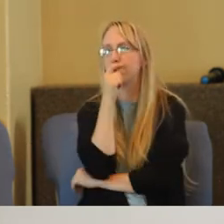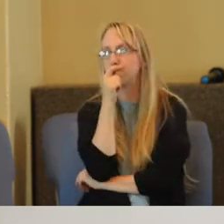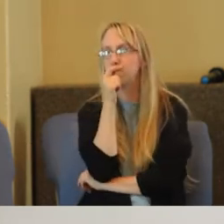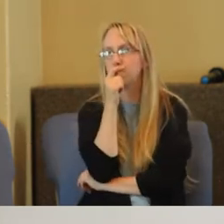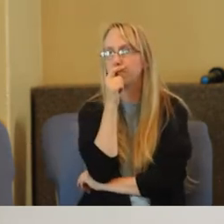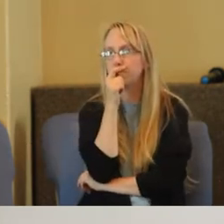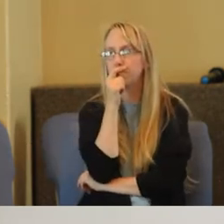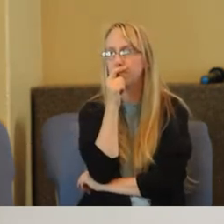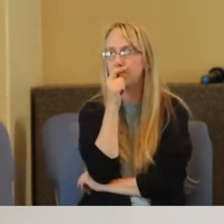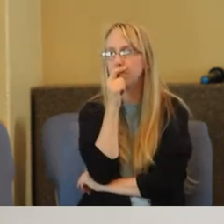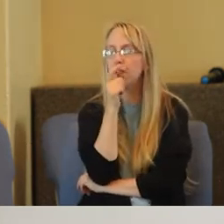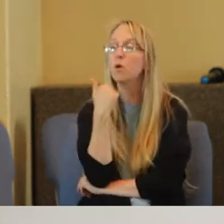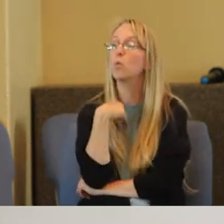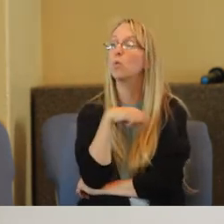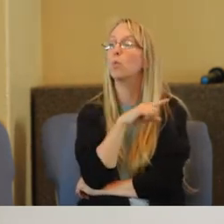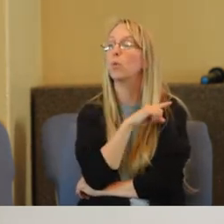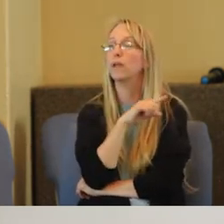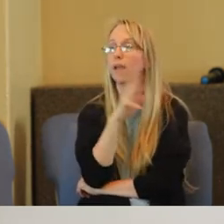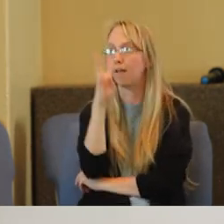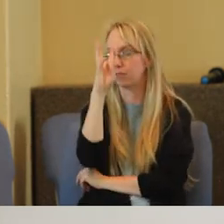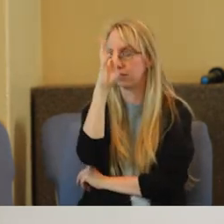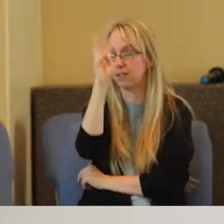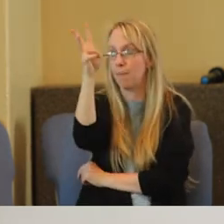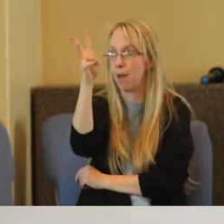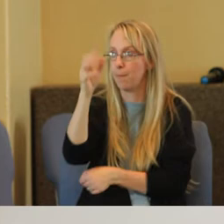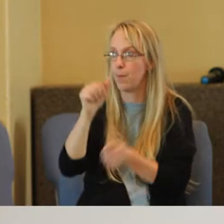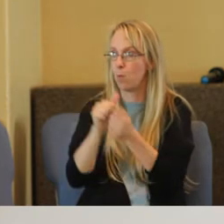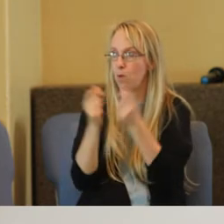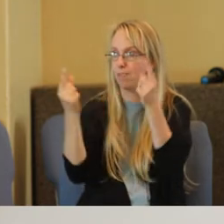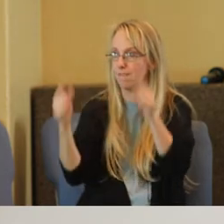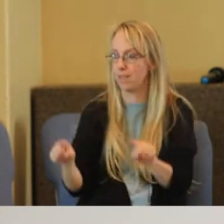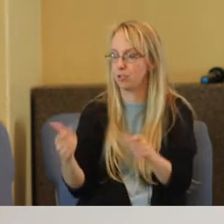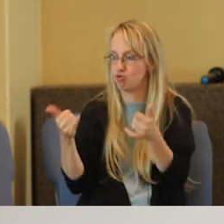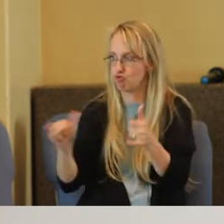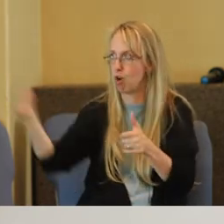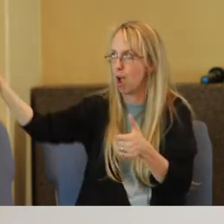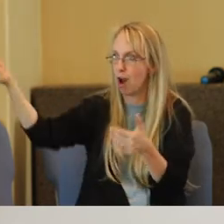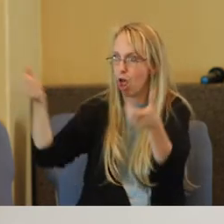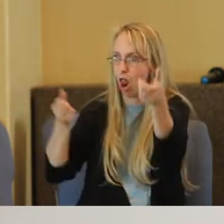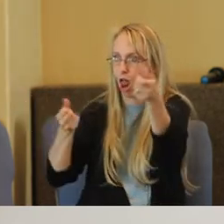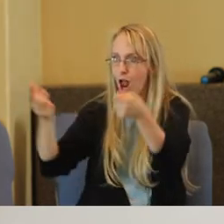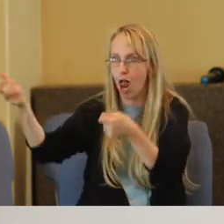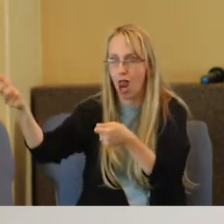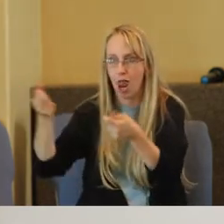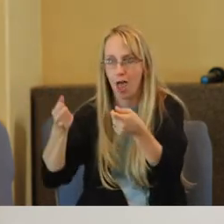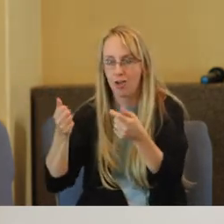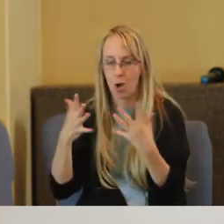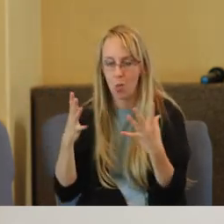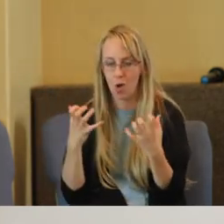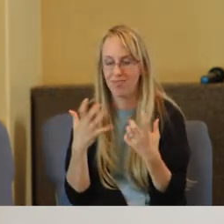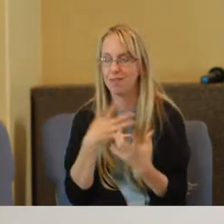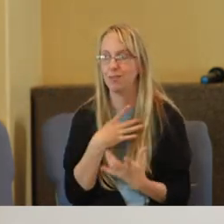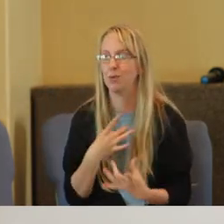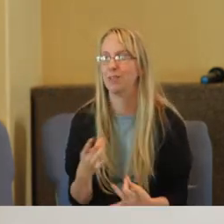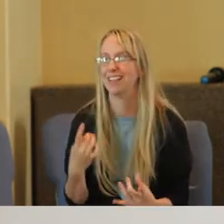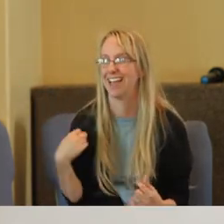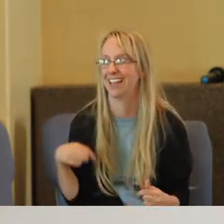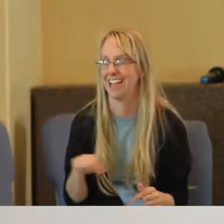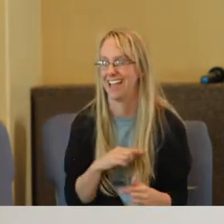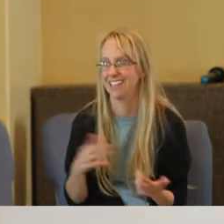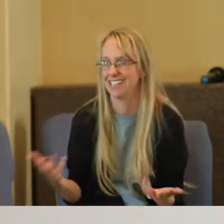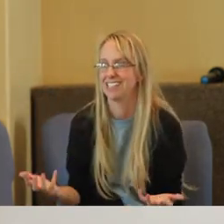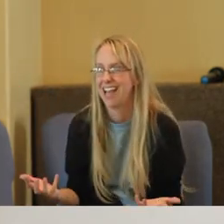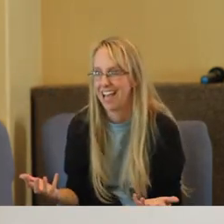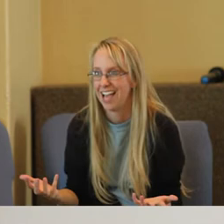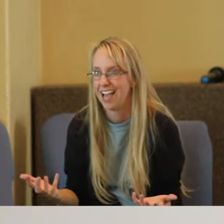invented events to try to draw people to us, to help them to like us. And yet, if we look at